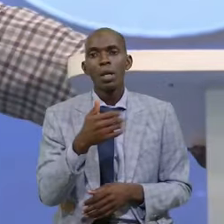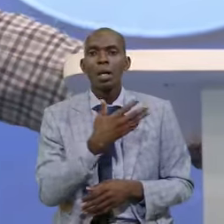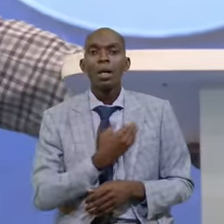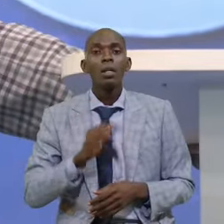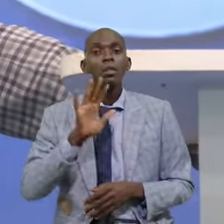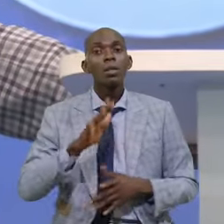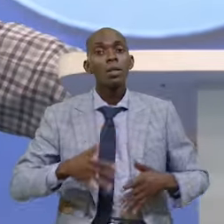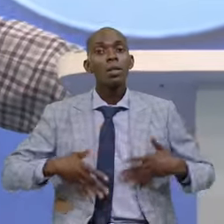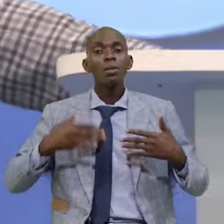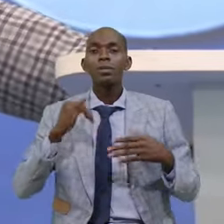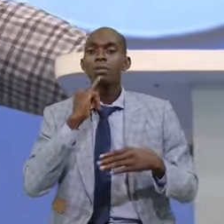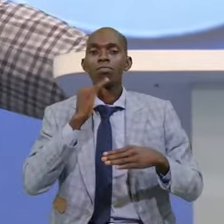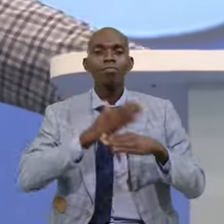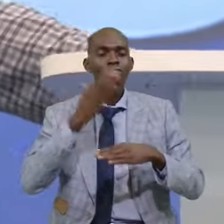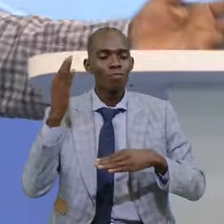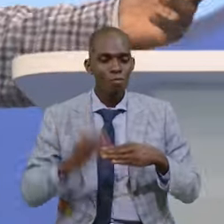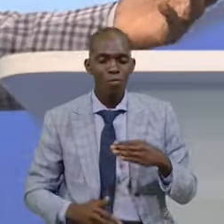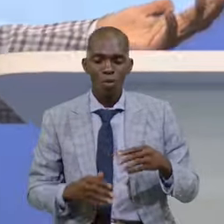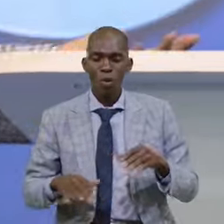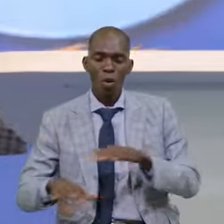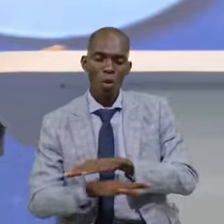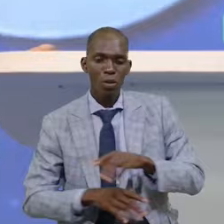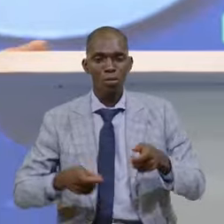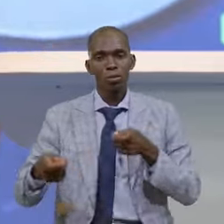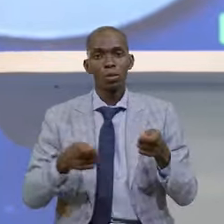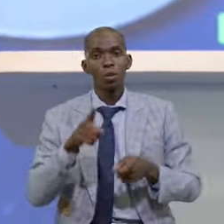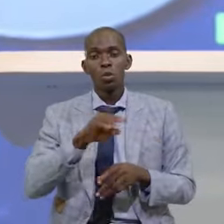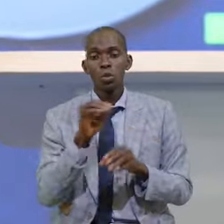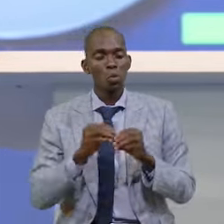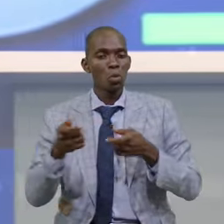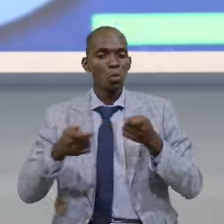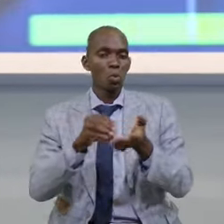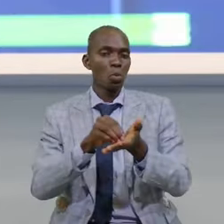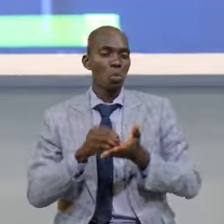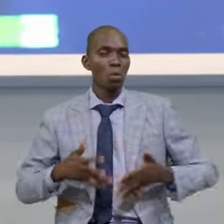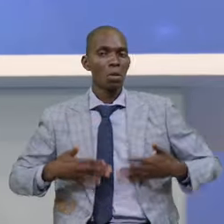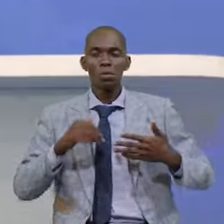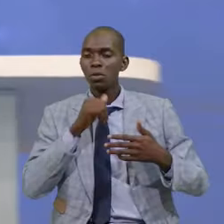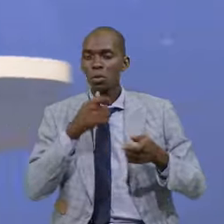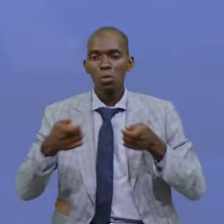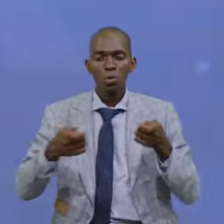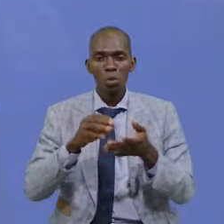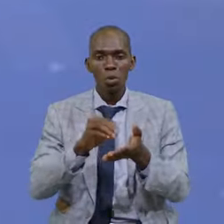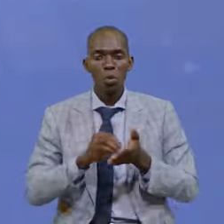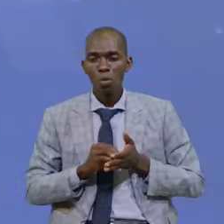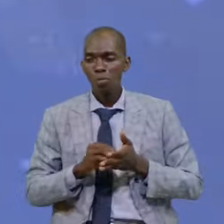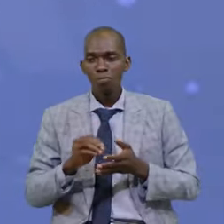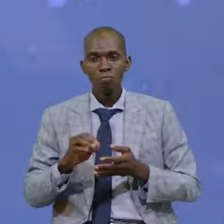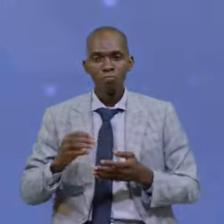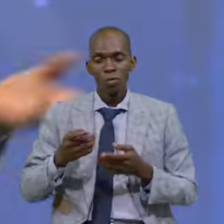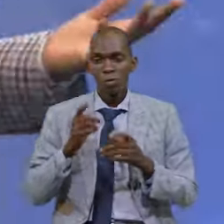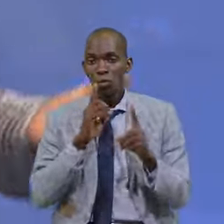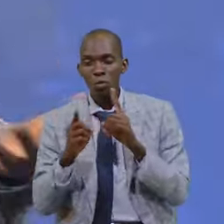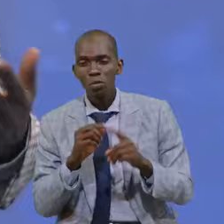is totally under control. You're not in control of your life. You're not in control of your speech. You're not in control of your